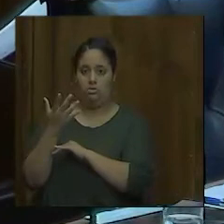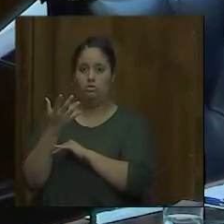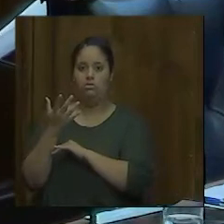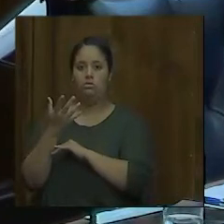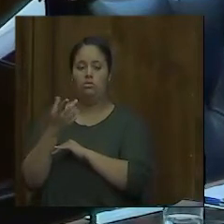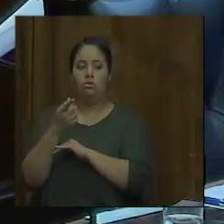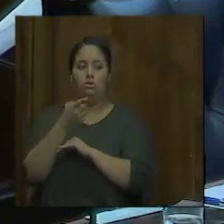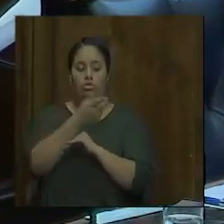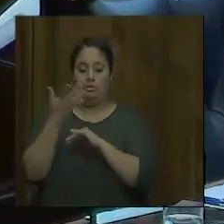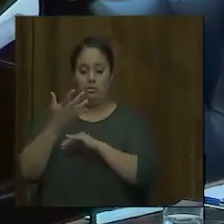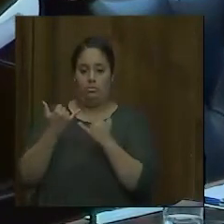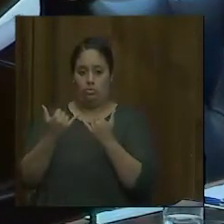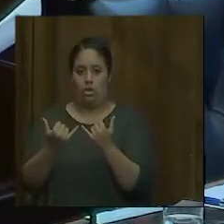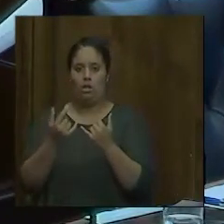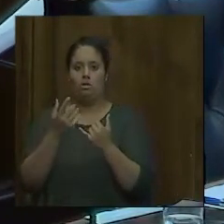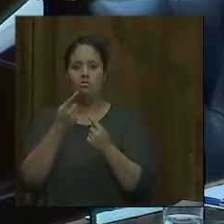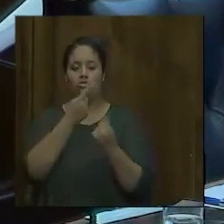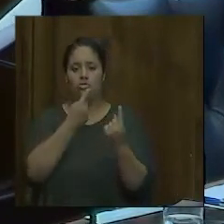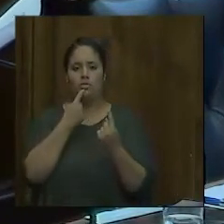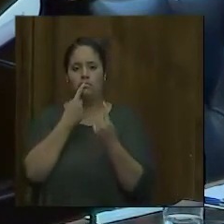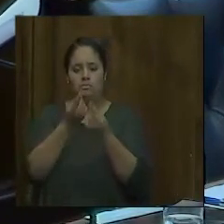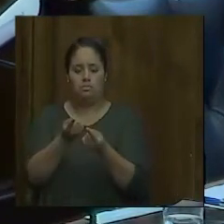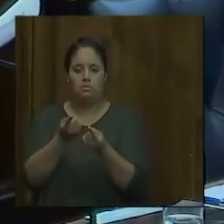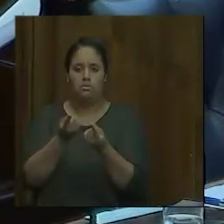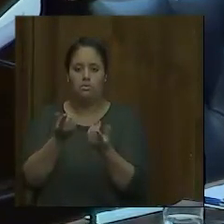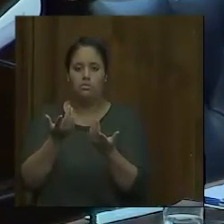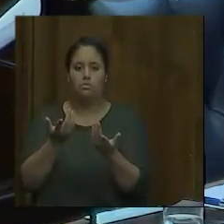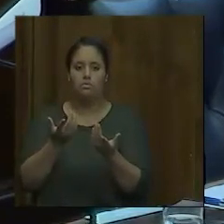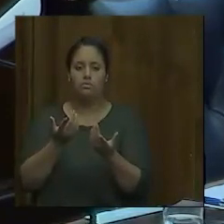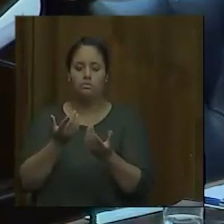when speaking today mentioned